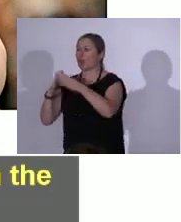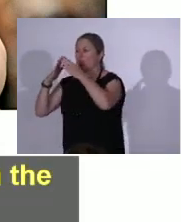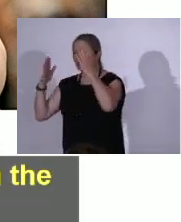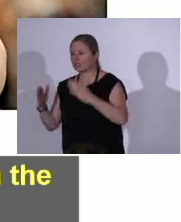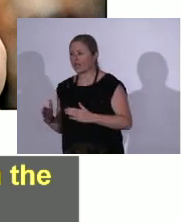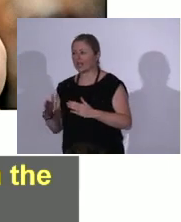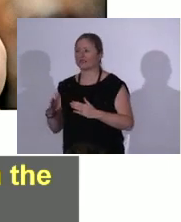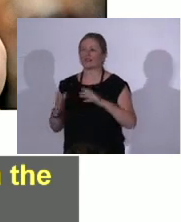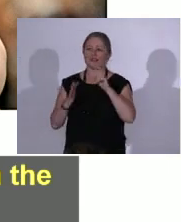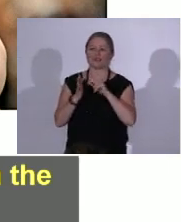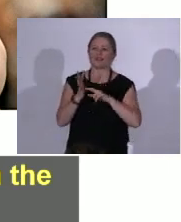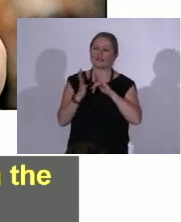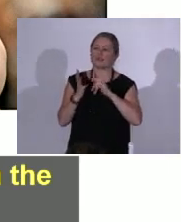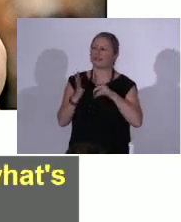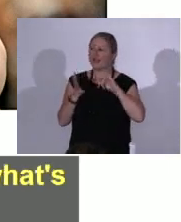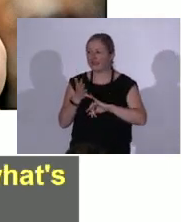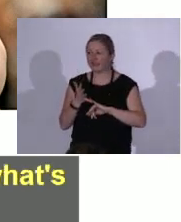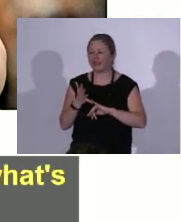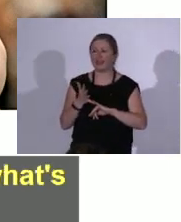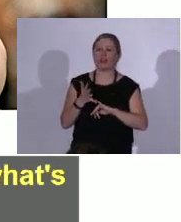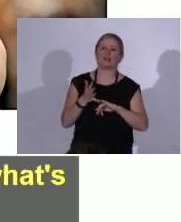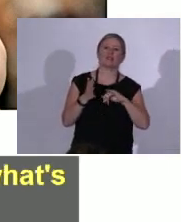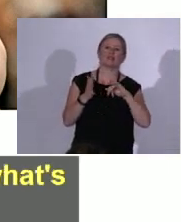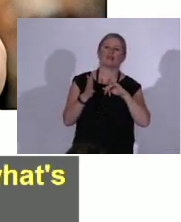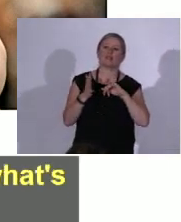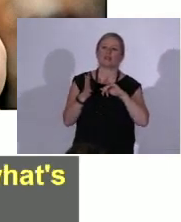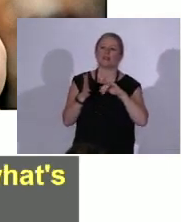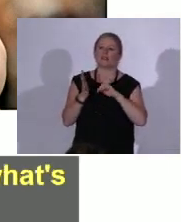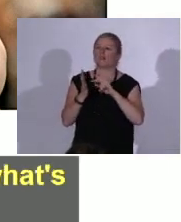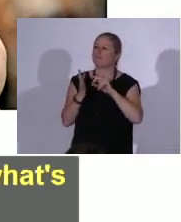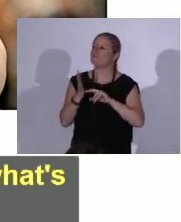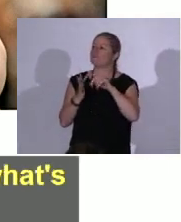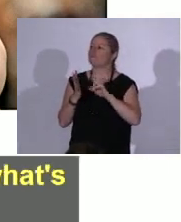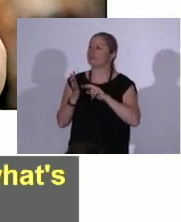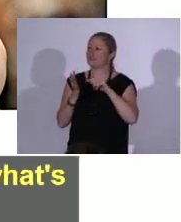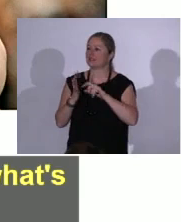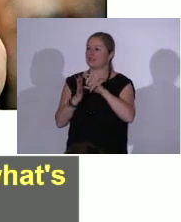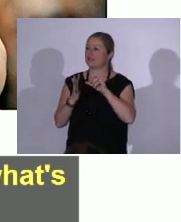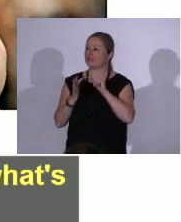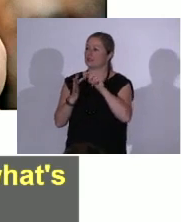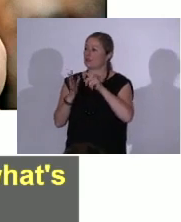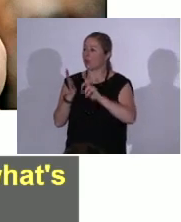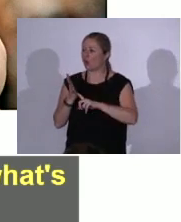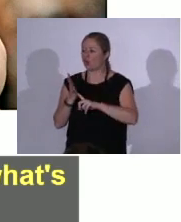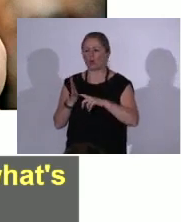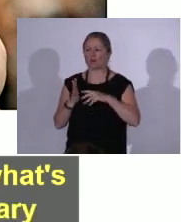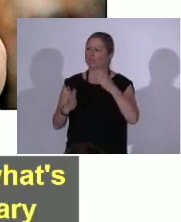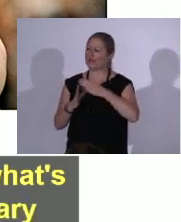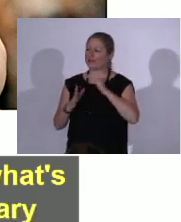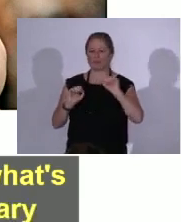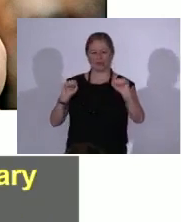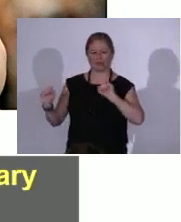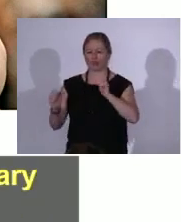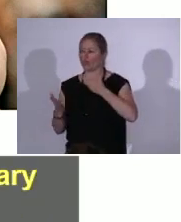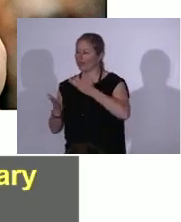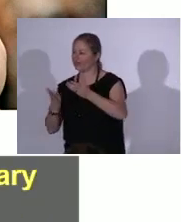the census, and what's reported by St Vincent de Paul, for example, all very much vary depending on the services that they offer and also on the areas that